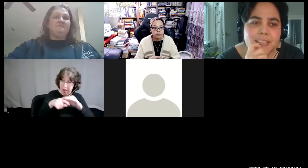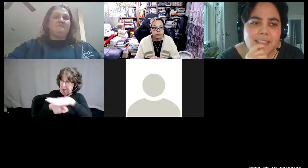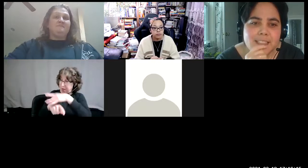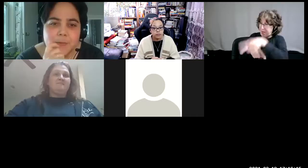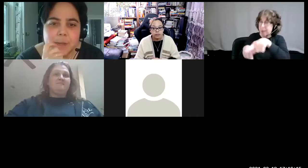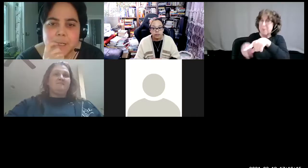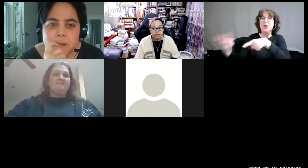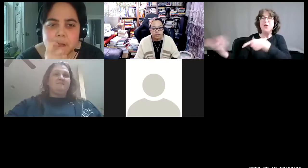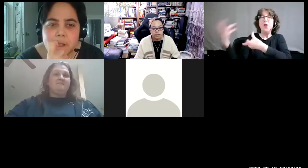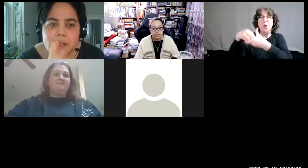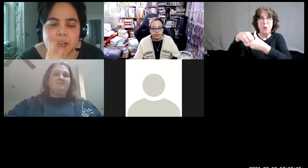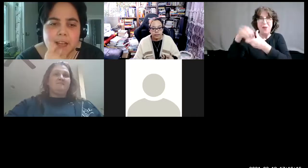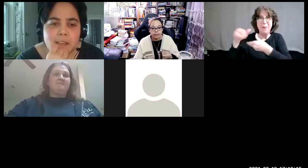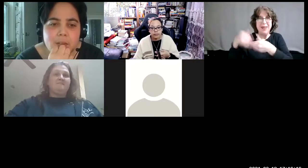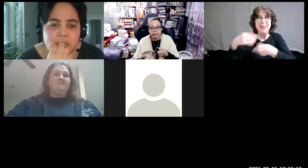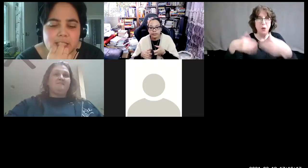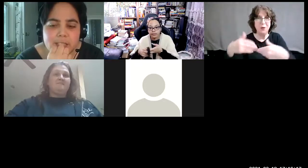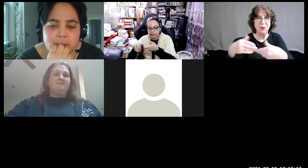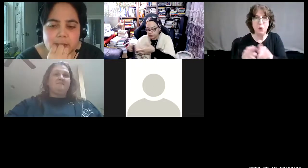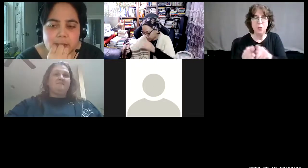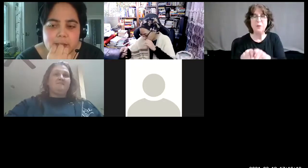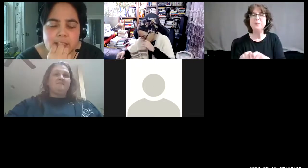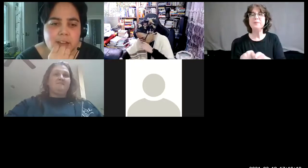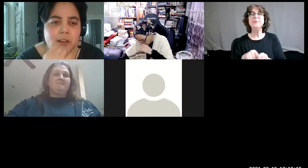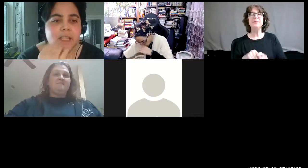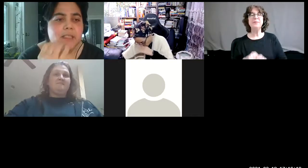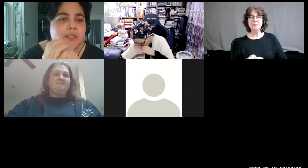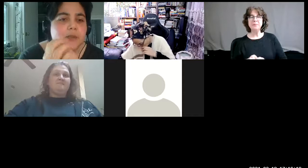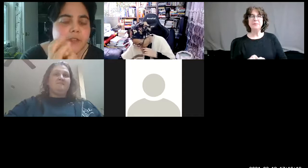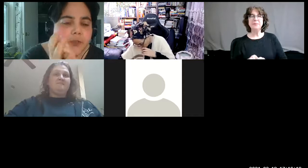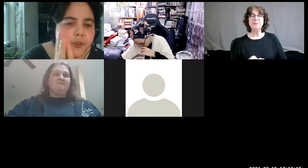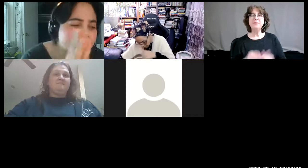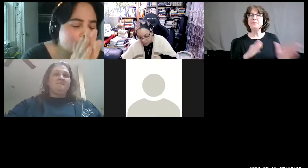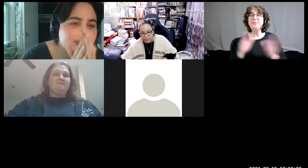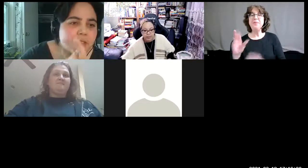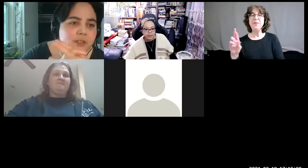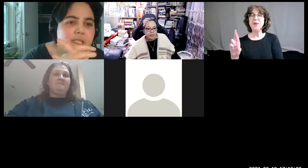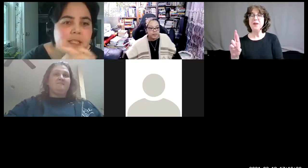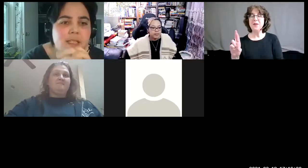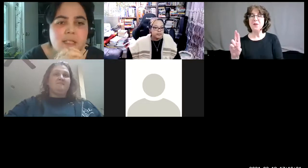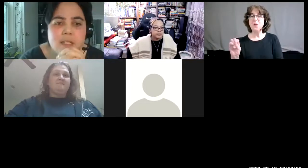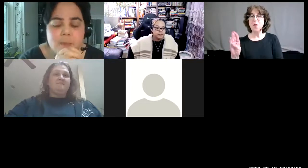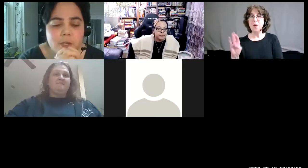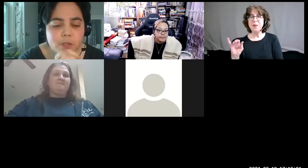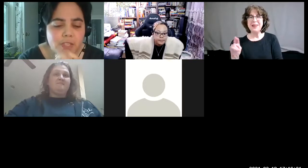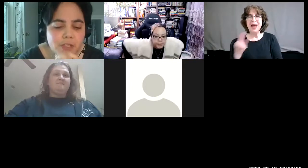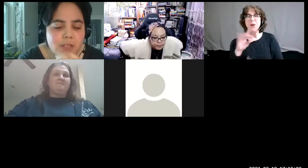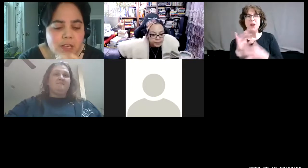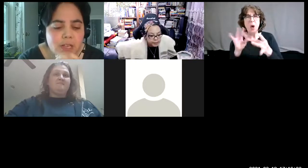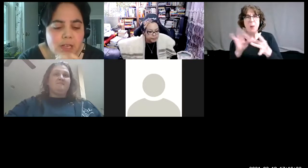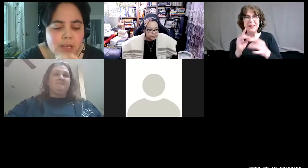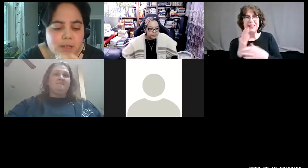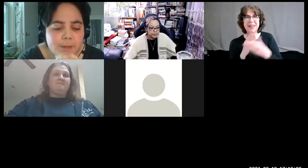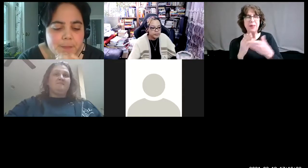Hey, this is Robin. I wanted to, to comment sort of from some things that Christiana had talked about earlier.